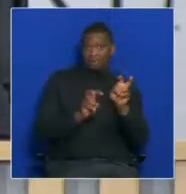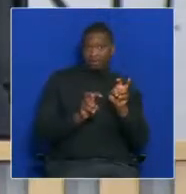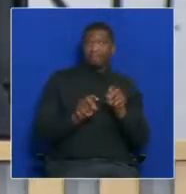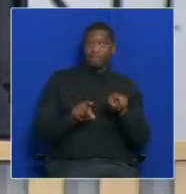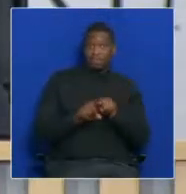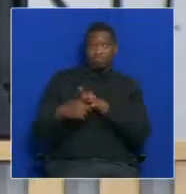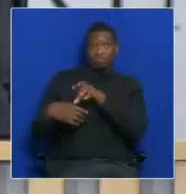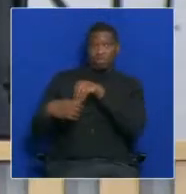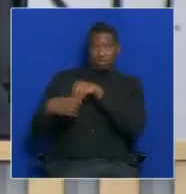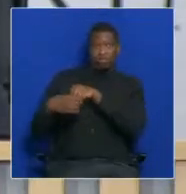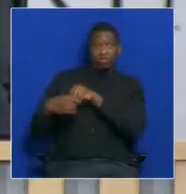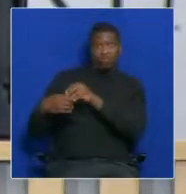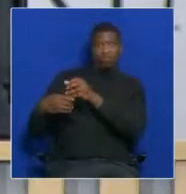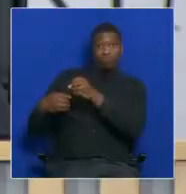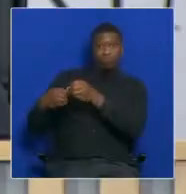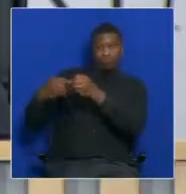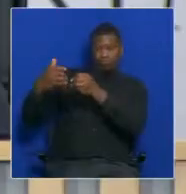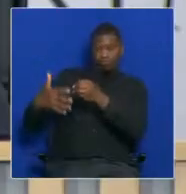There's also